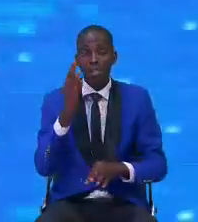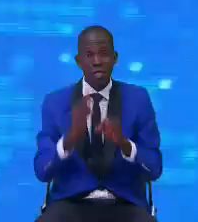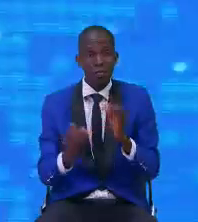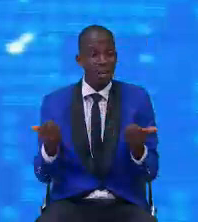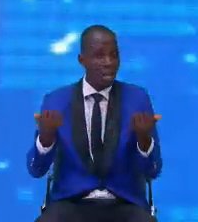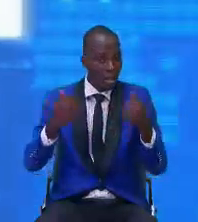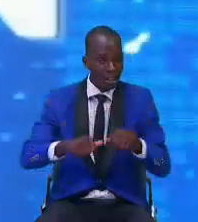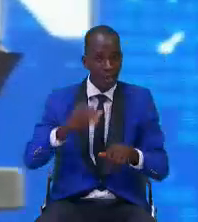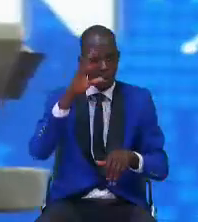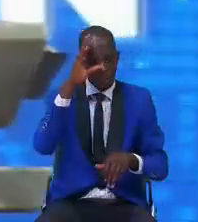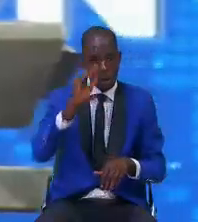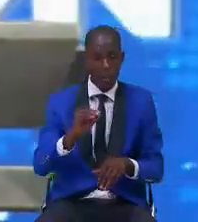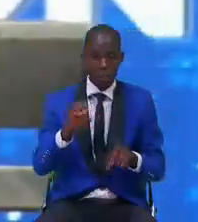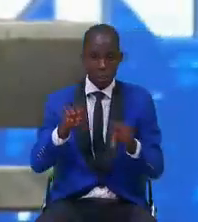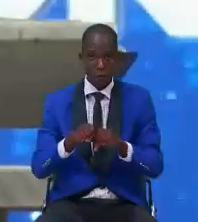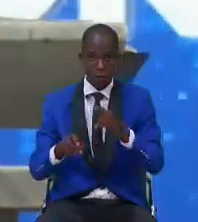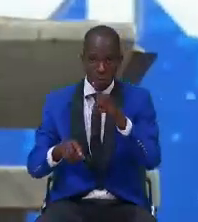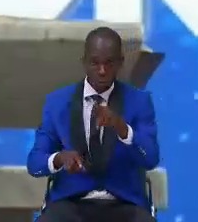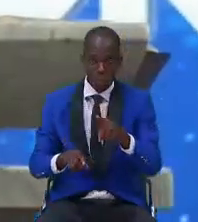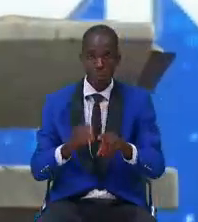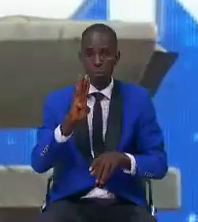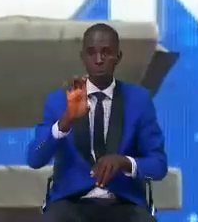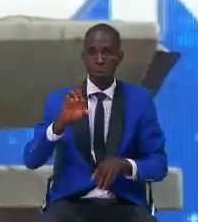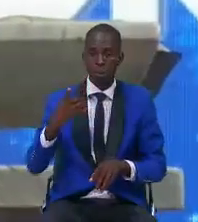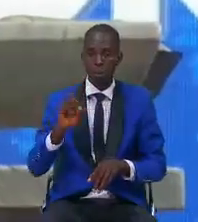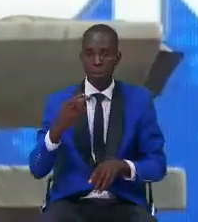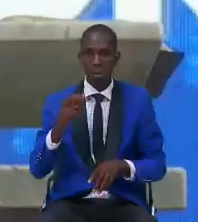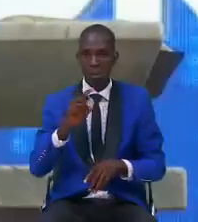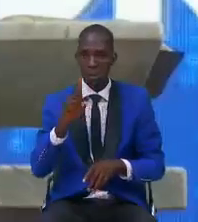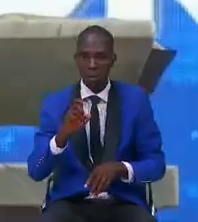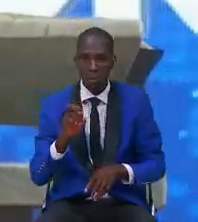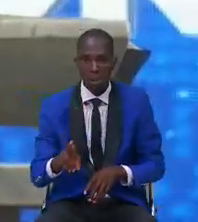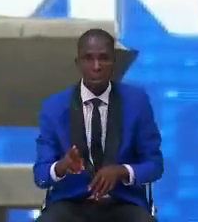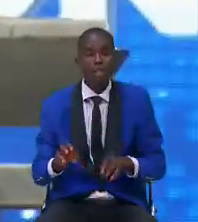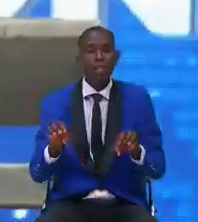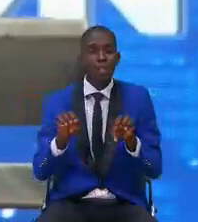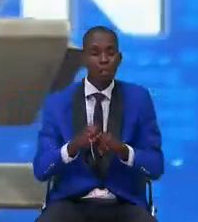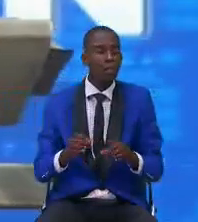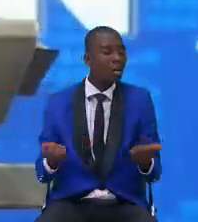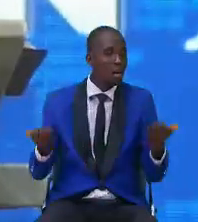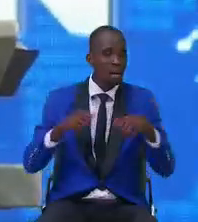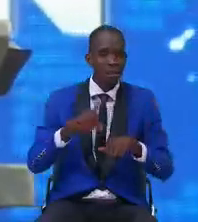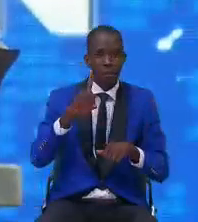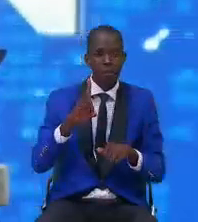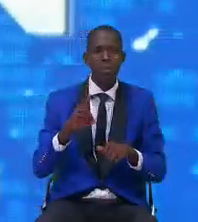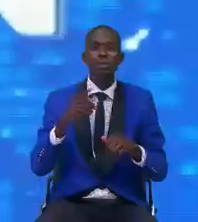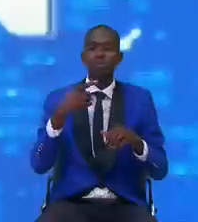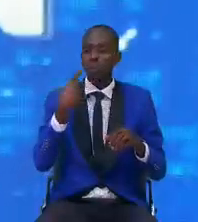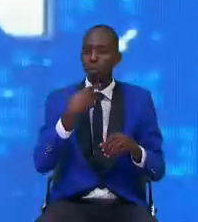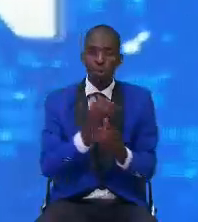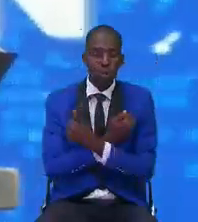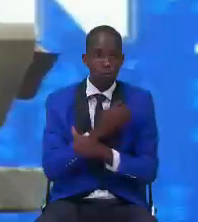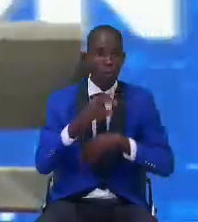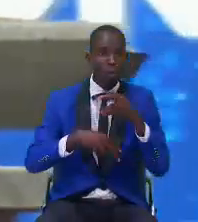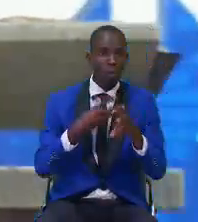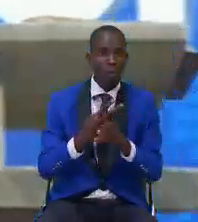things that are in the world. If any man, even Belshazzar, if any man, even you, if any woman, even you, love the world,